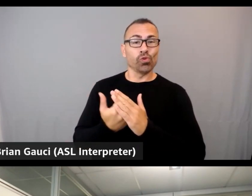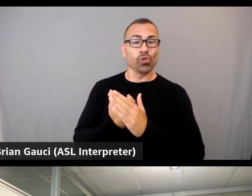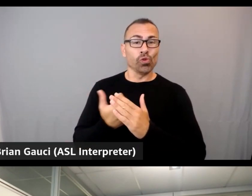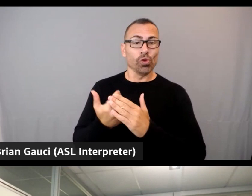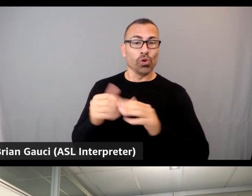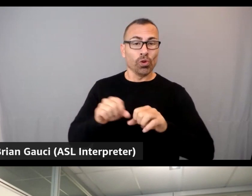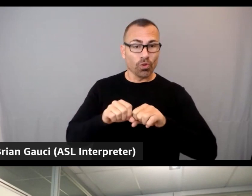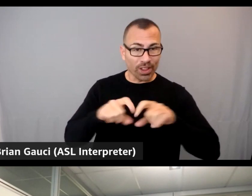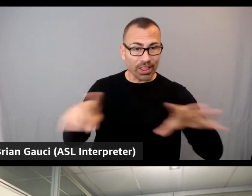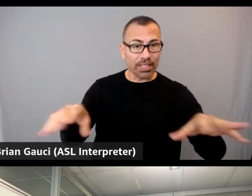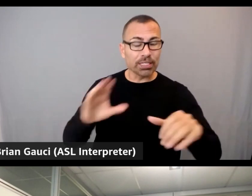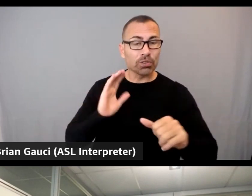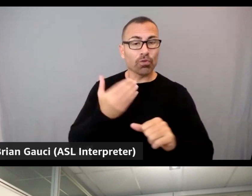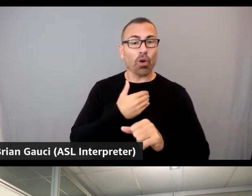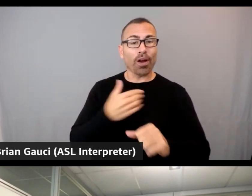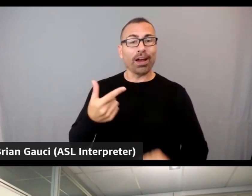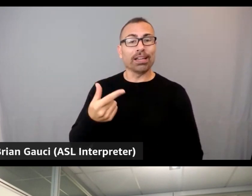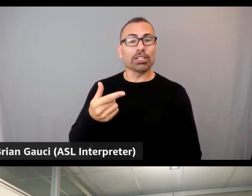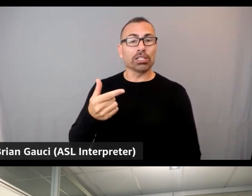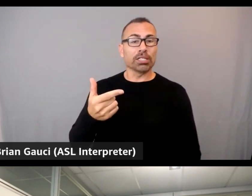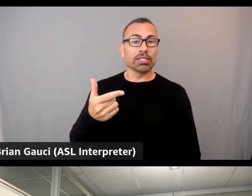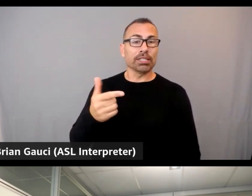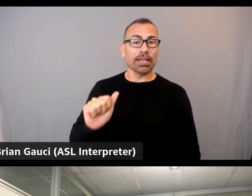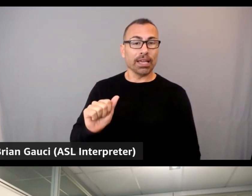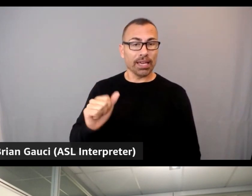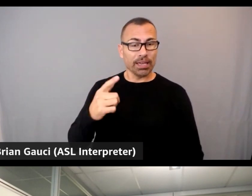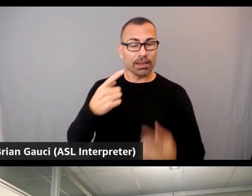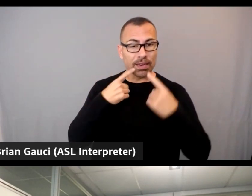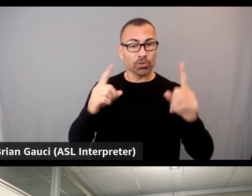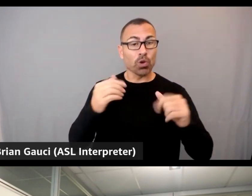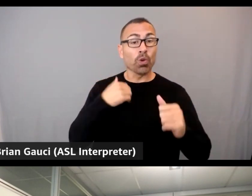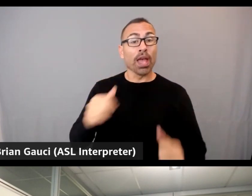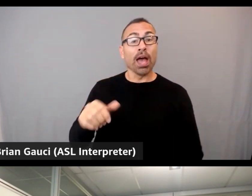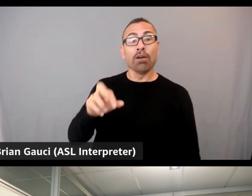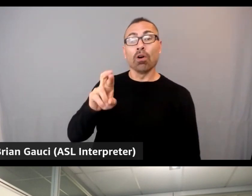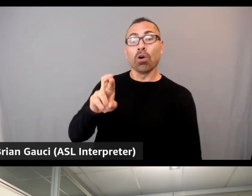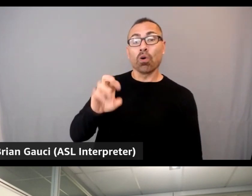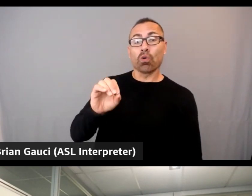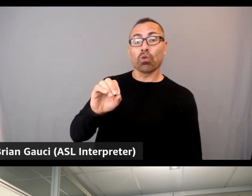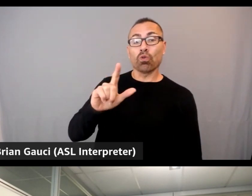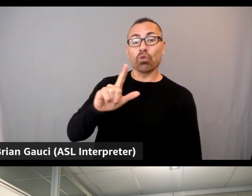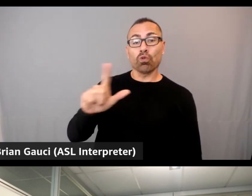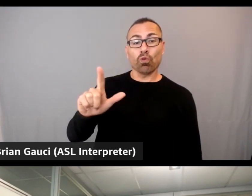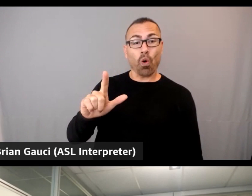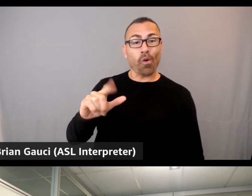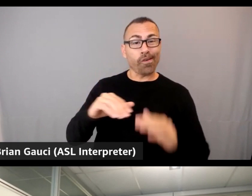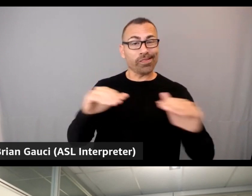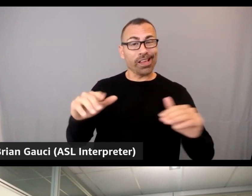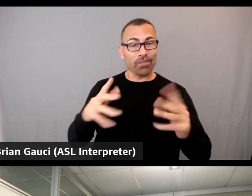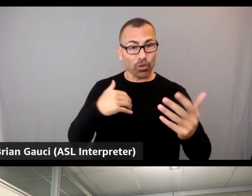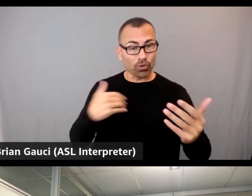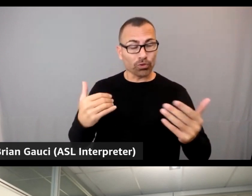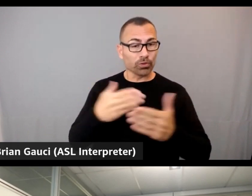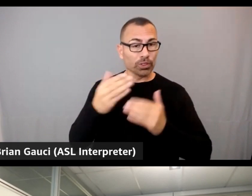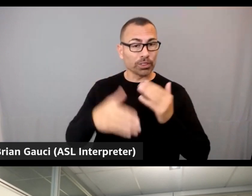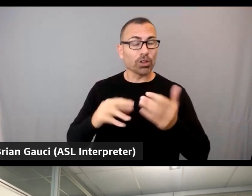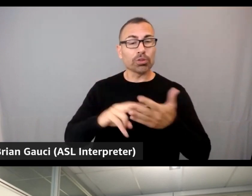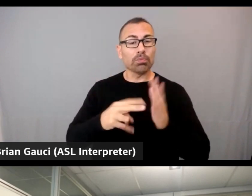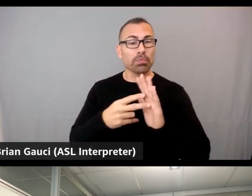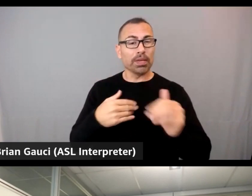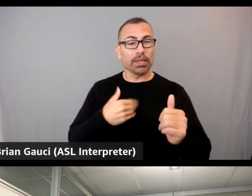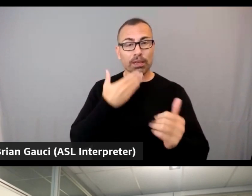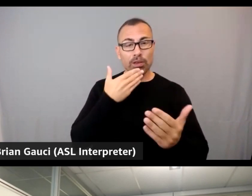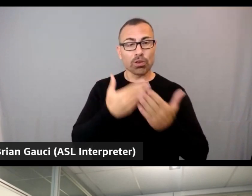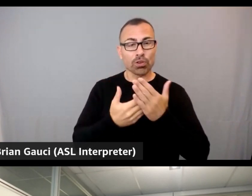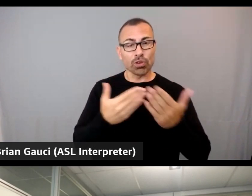GA announcement, we've introduced the ability to do row level results. So you'll be able to like quarantine good data versus bad data. You can take that